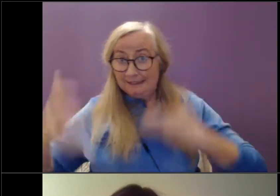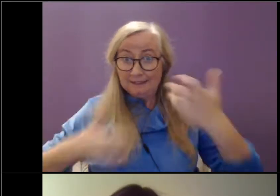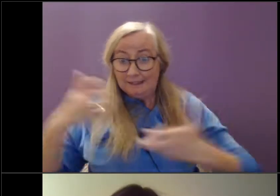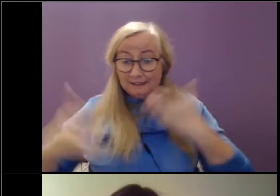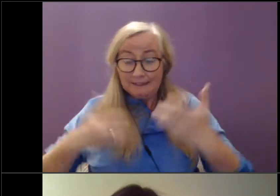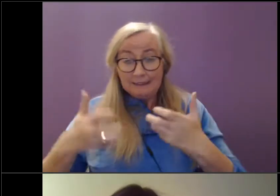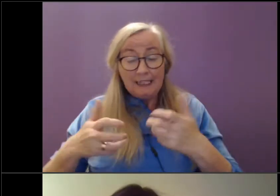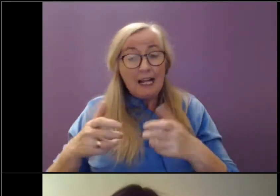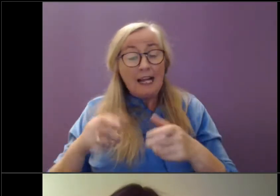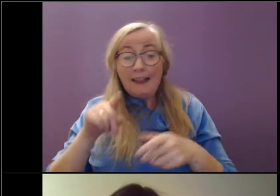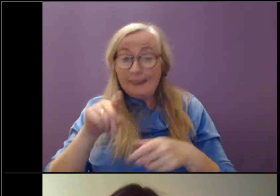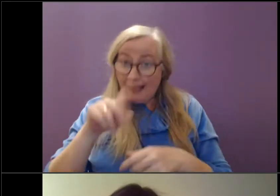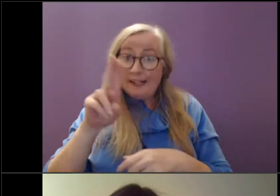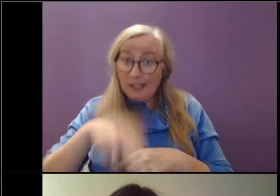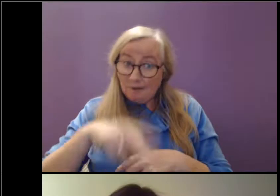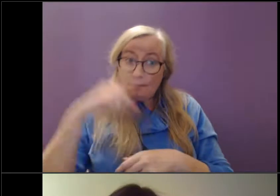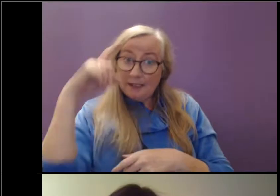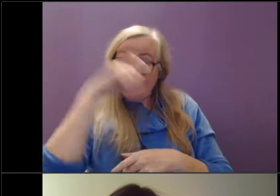to manage.